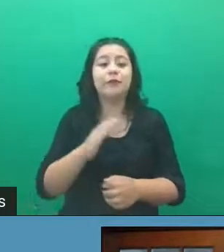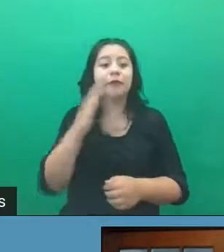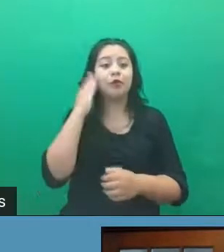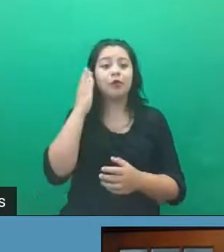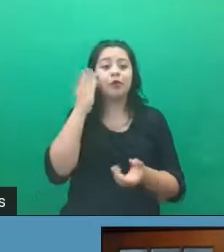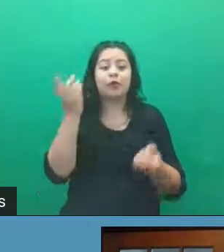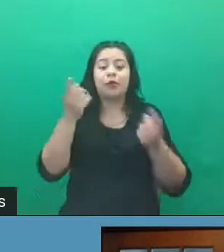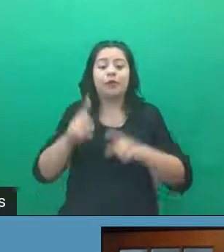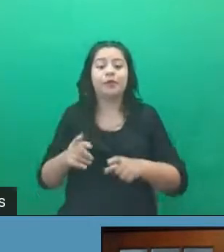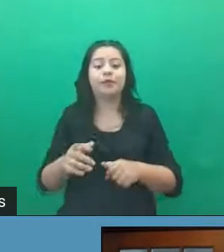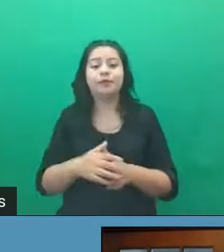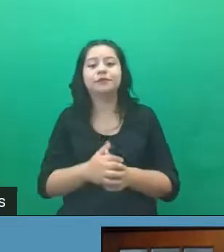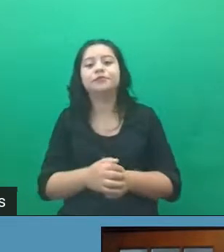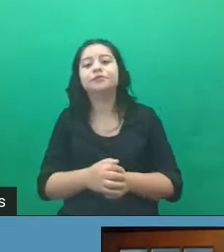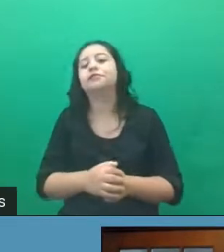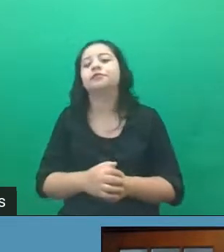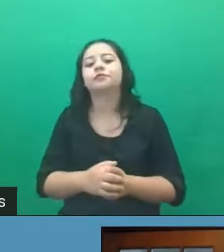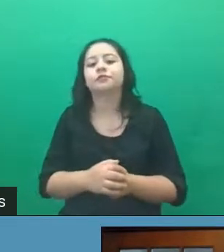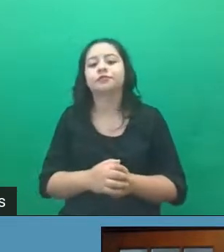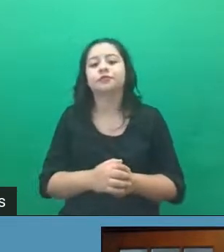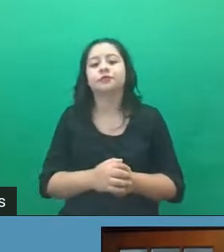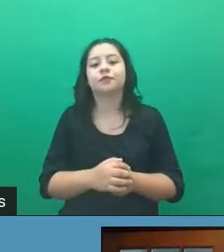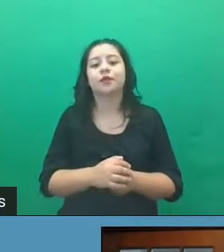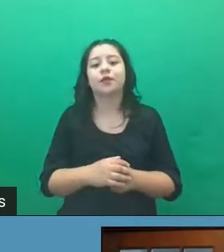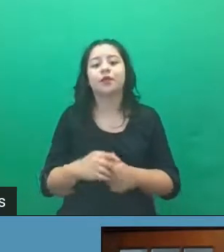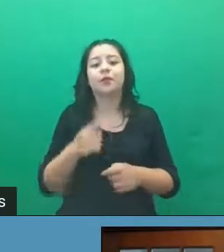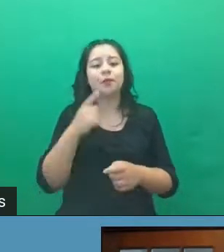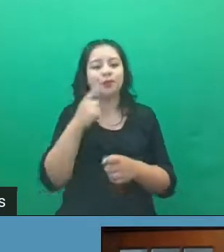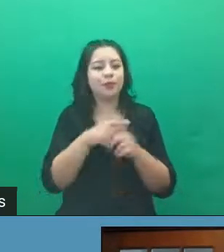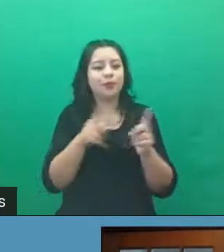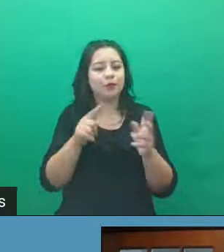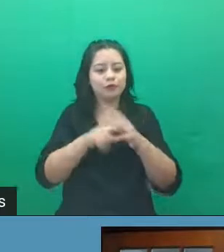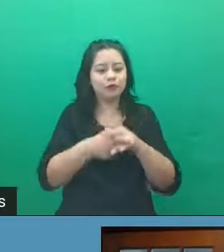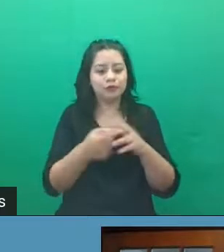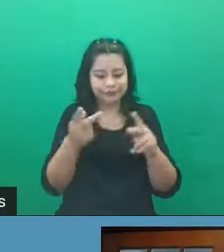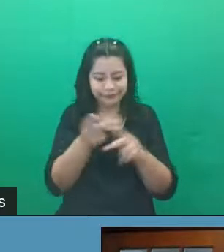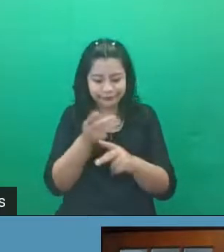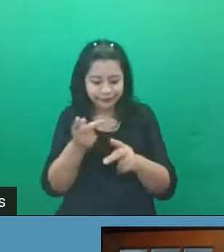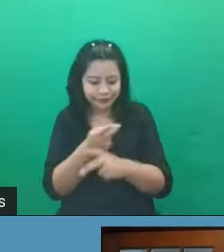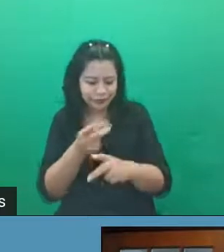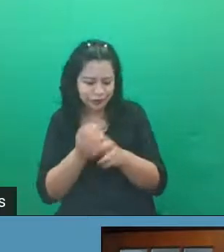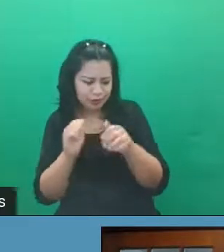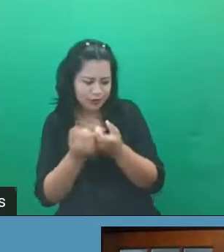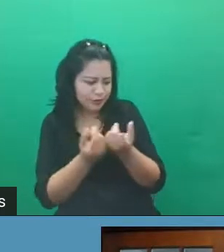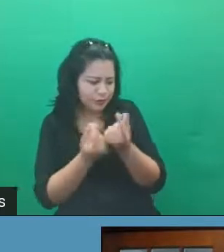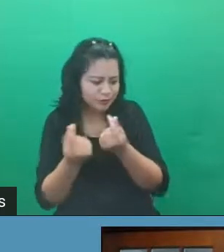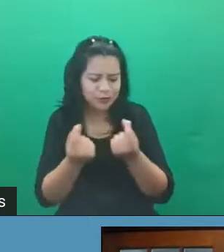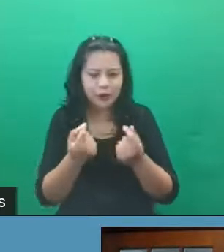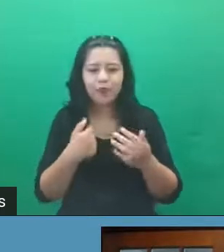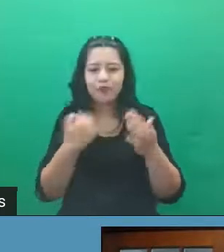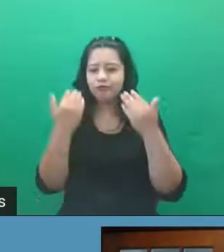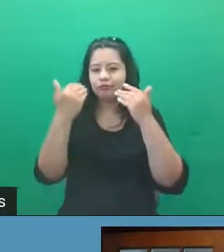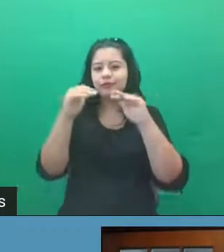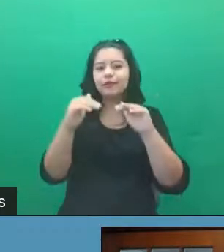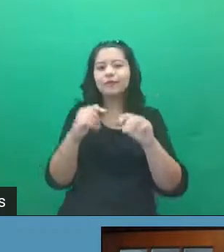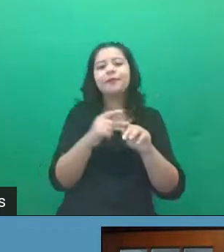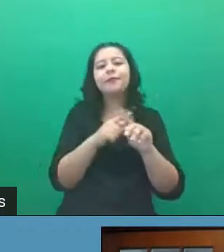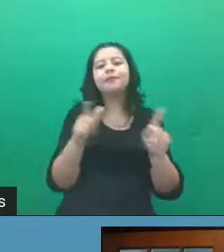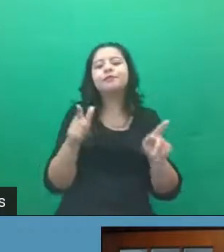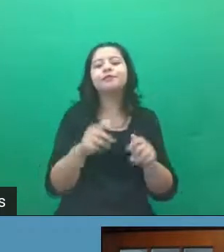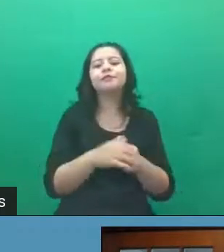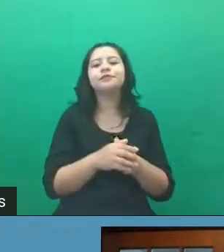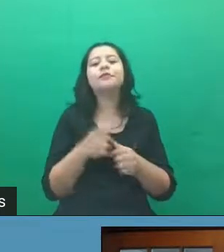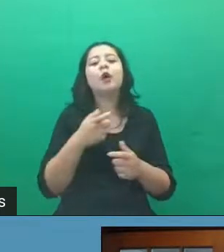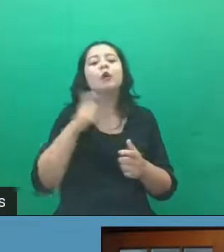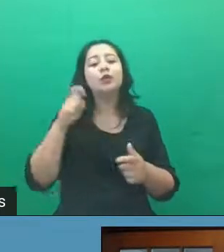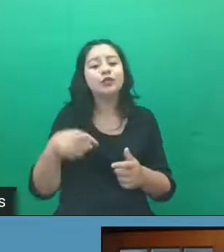going to get, but I think we all just started to figure that out. We were limited on what we could do, but what